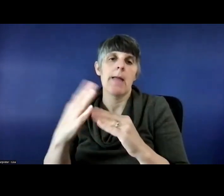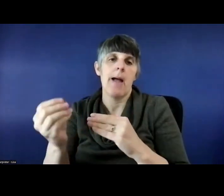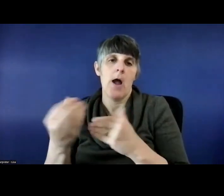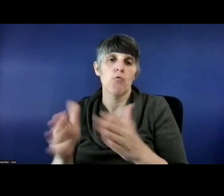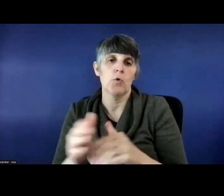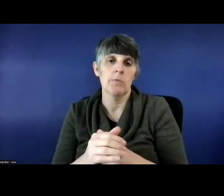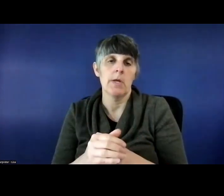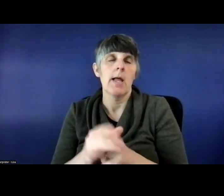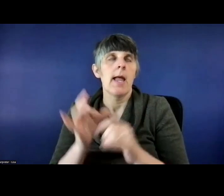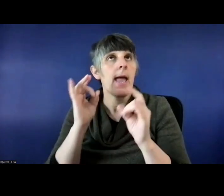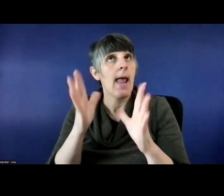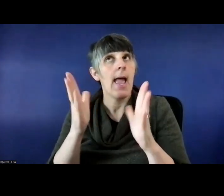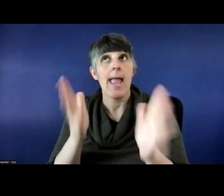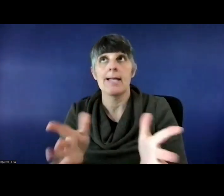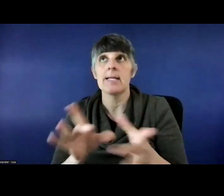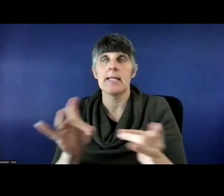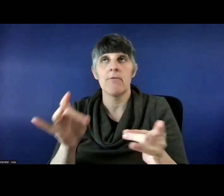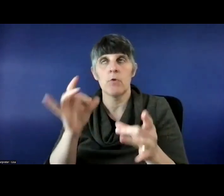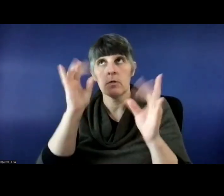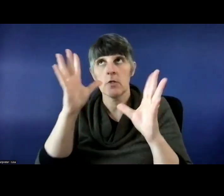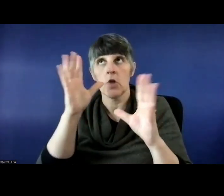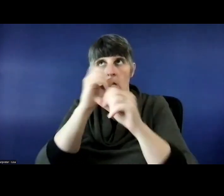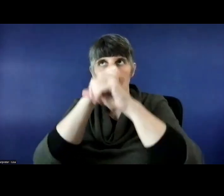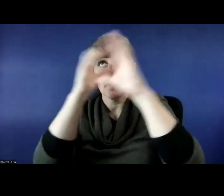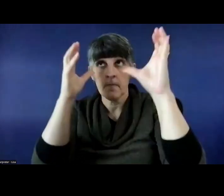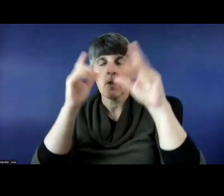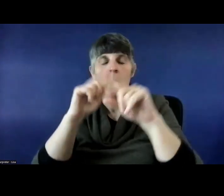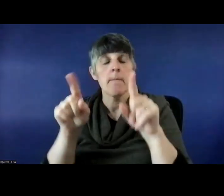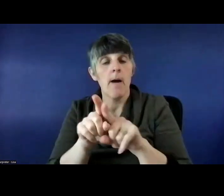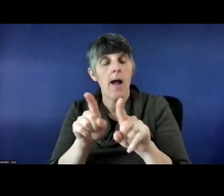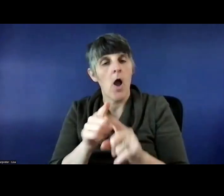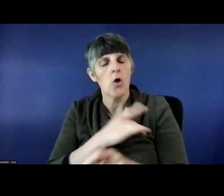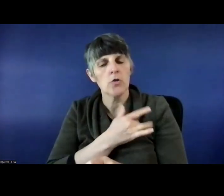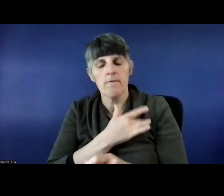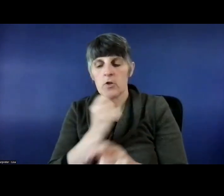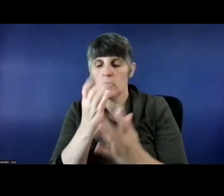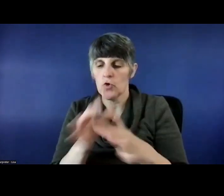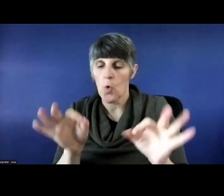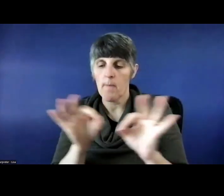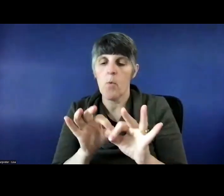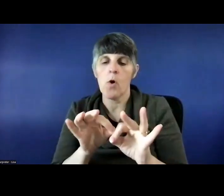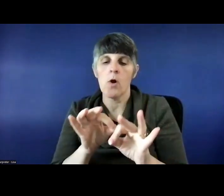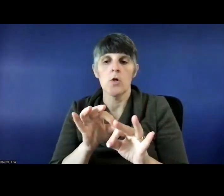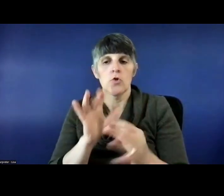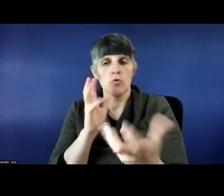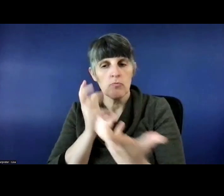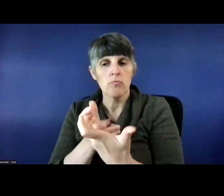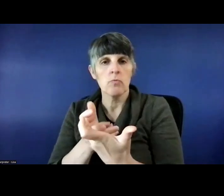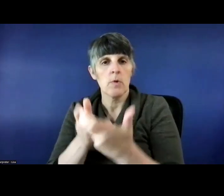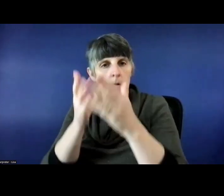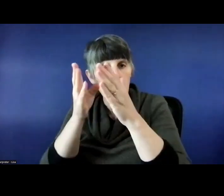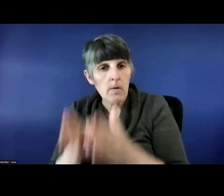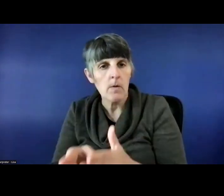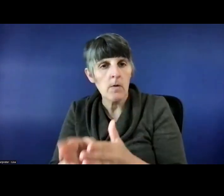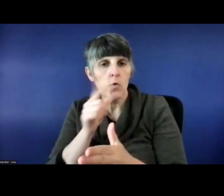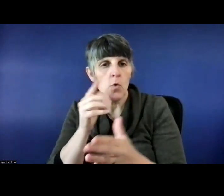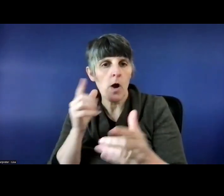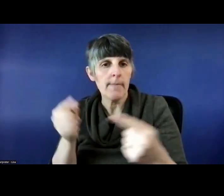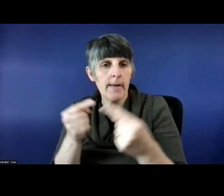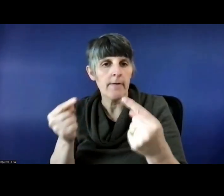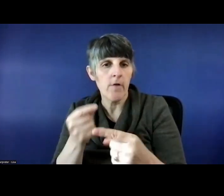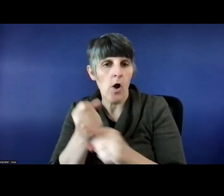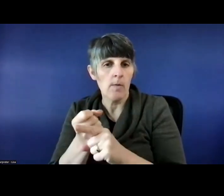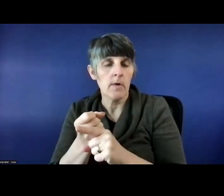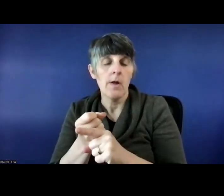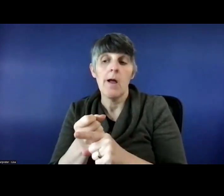And I hate to leave you with such vivid images, but I also think it's so important to personalize the children that are being harmed.